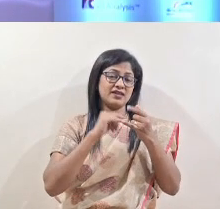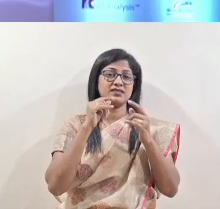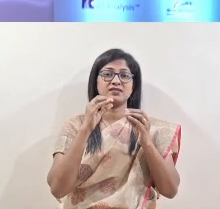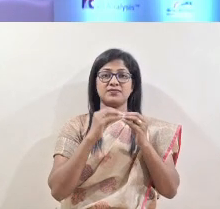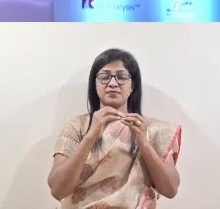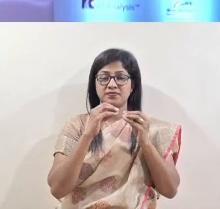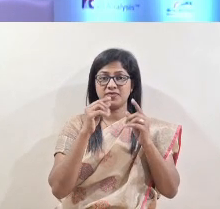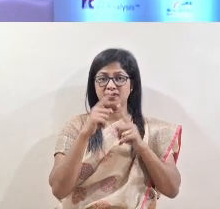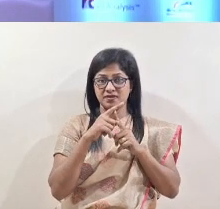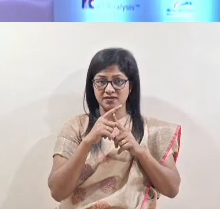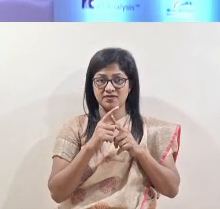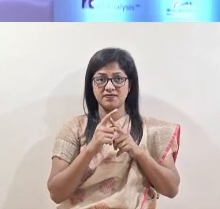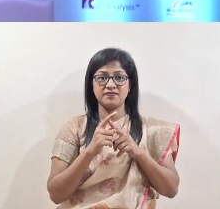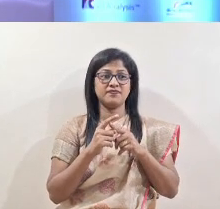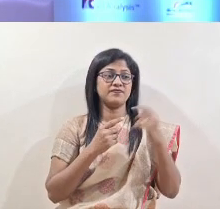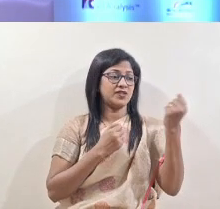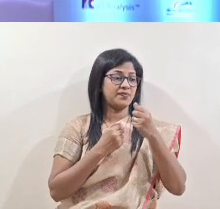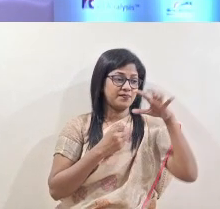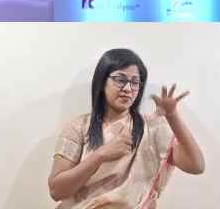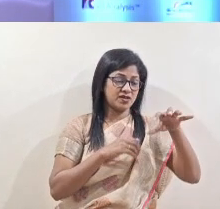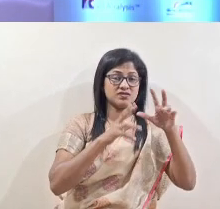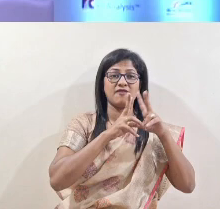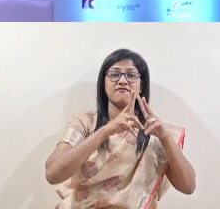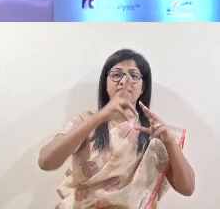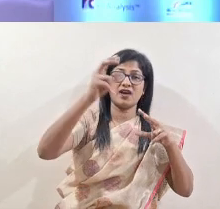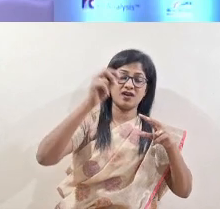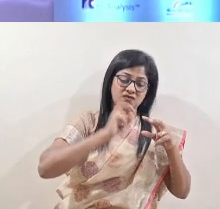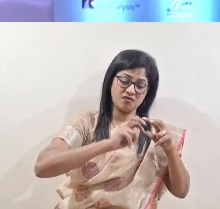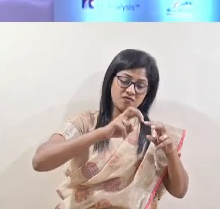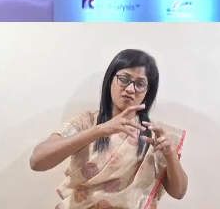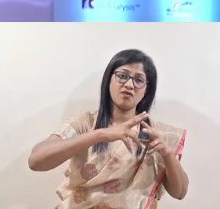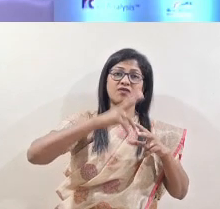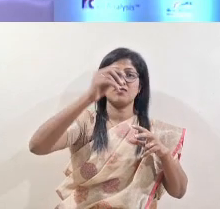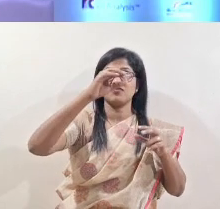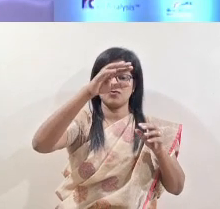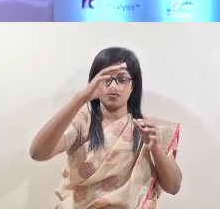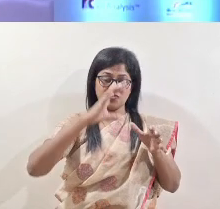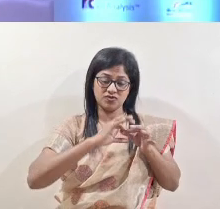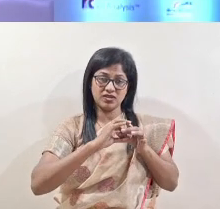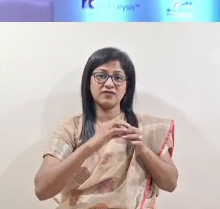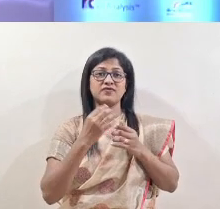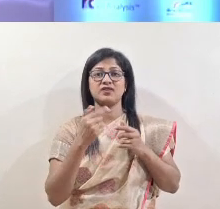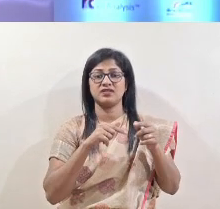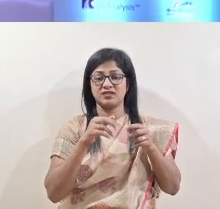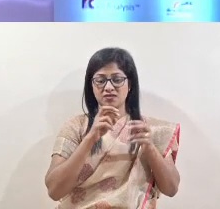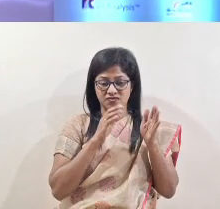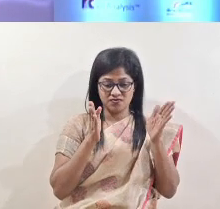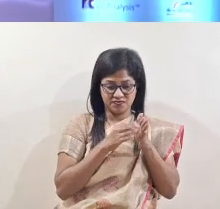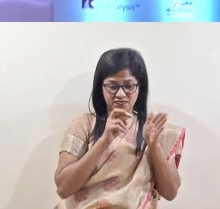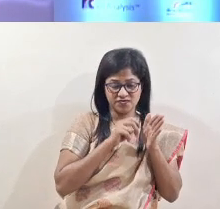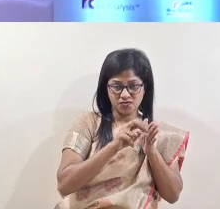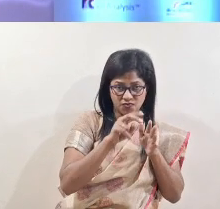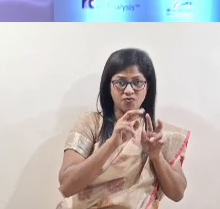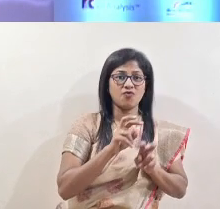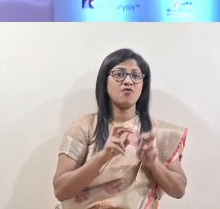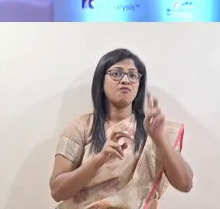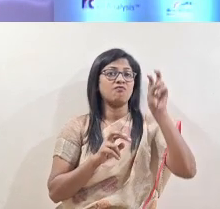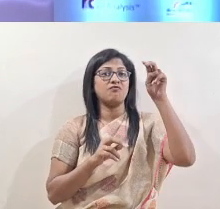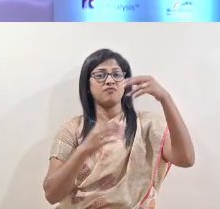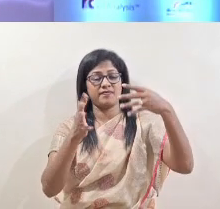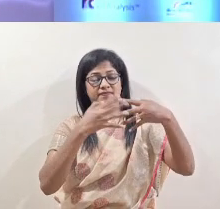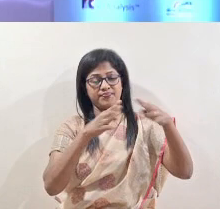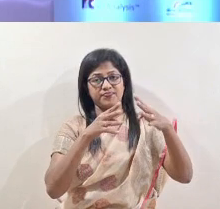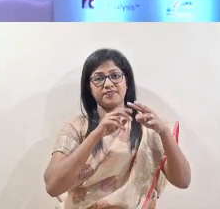gate, interstate bus terminal exit gate, so providing some connectivity like proper sidewalk or stairs from the ISBT exit